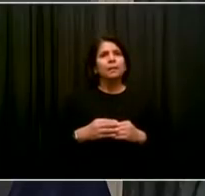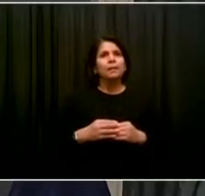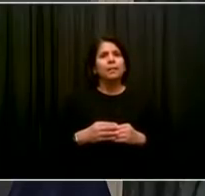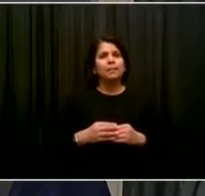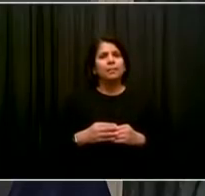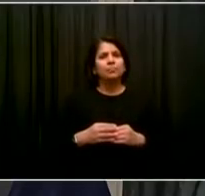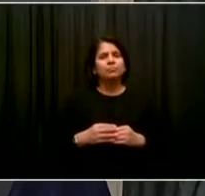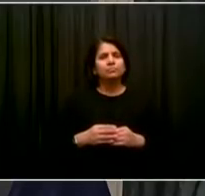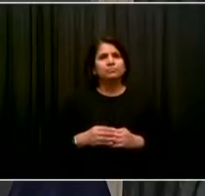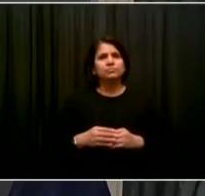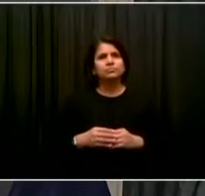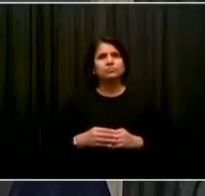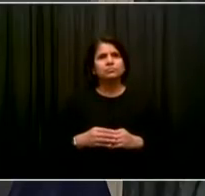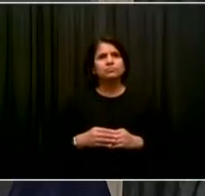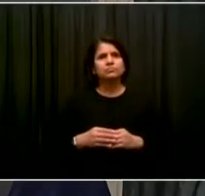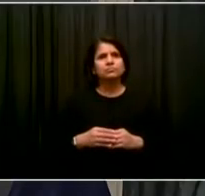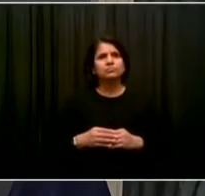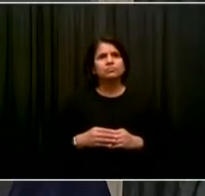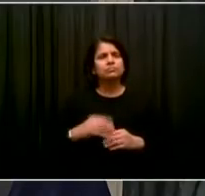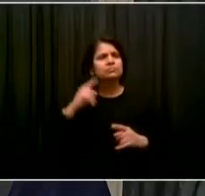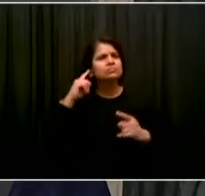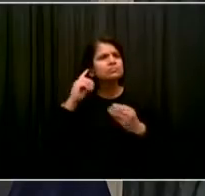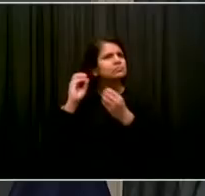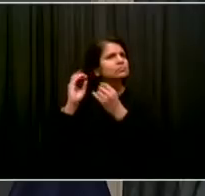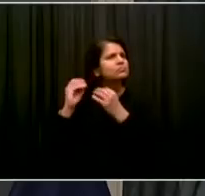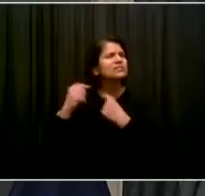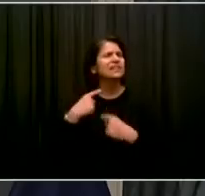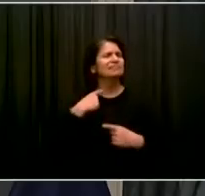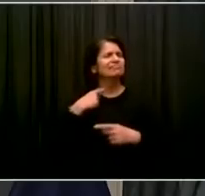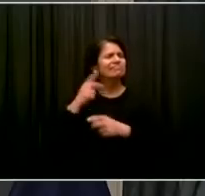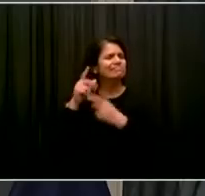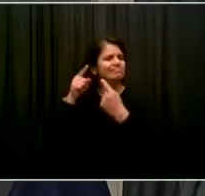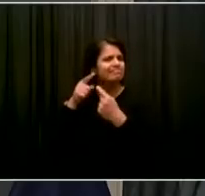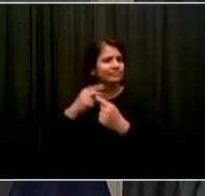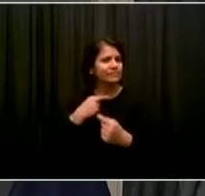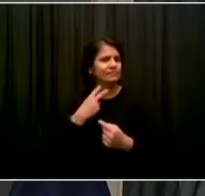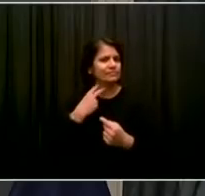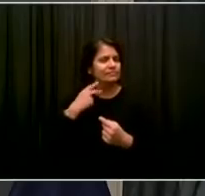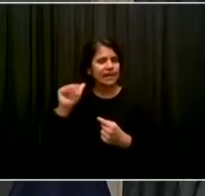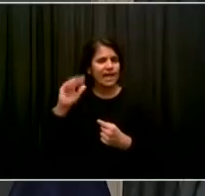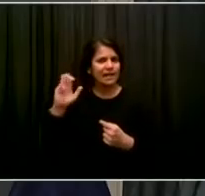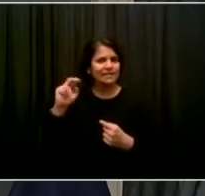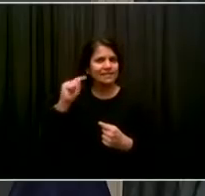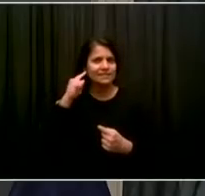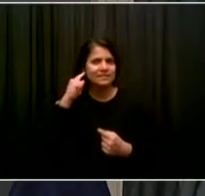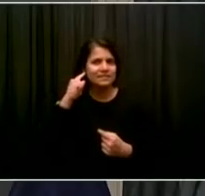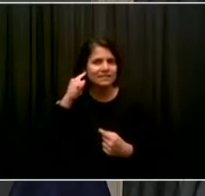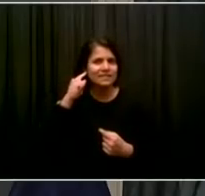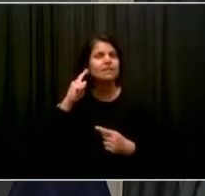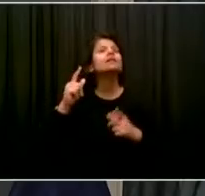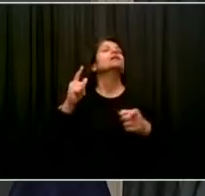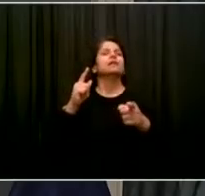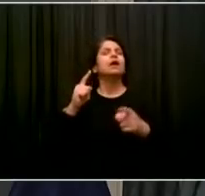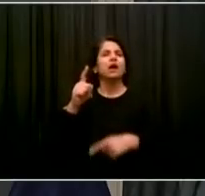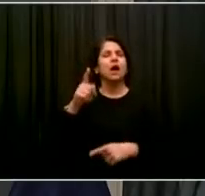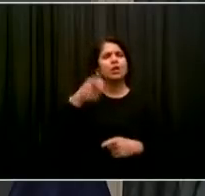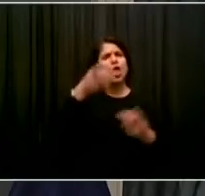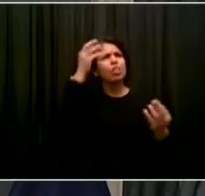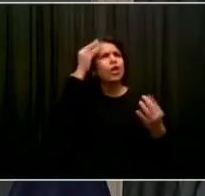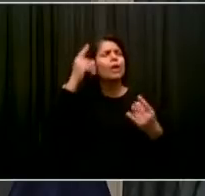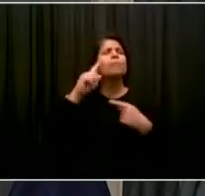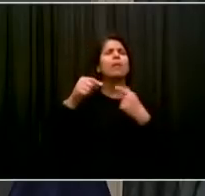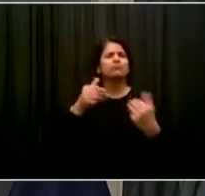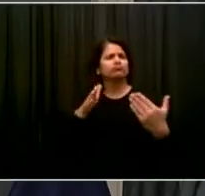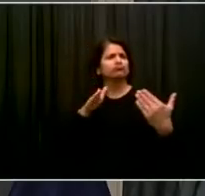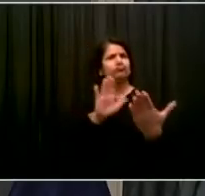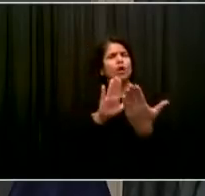Bronx, is city thinking about any new initiative to make sure that people are getting